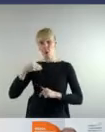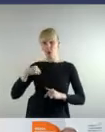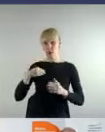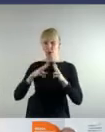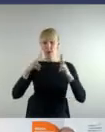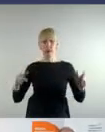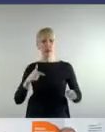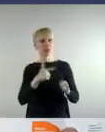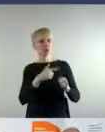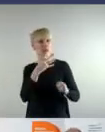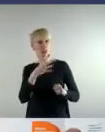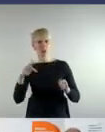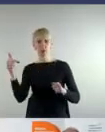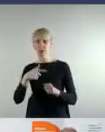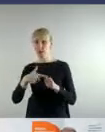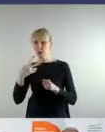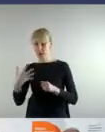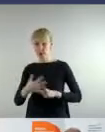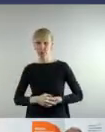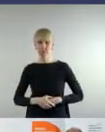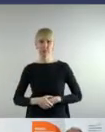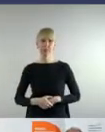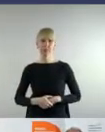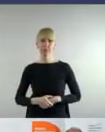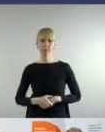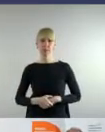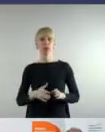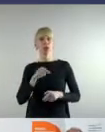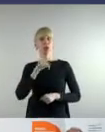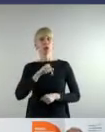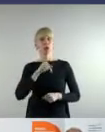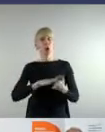local governments in the years 2024-2025.